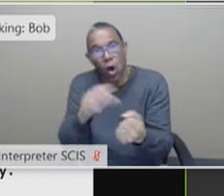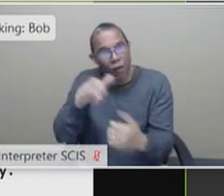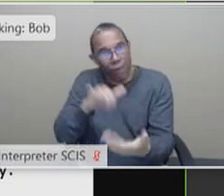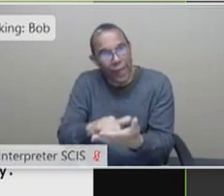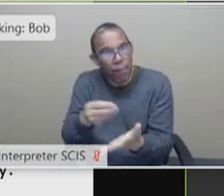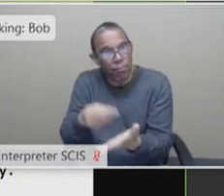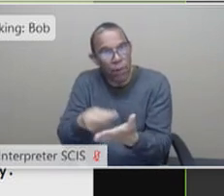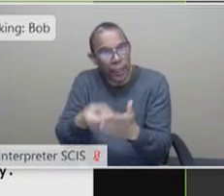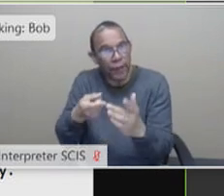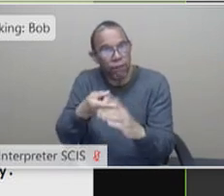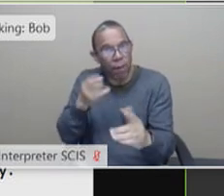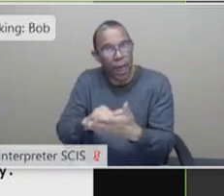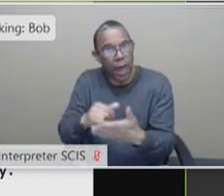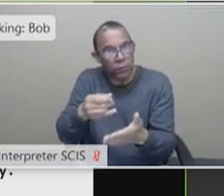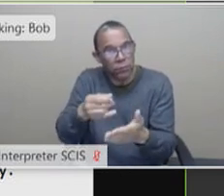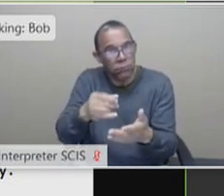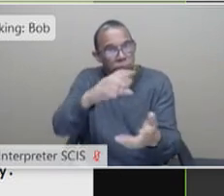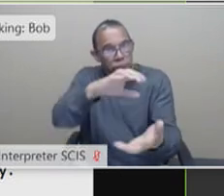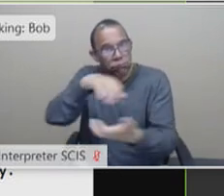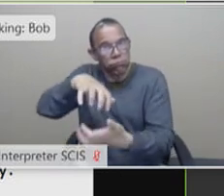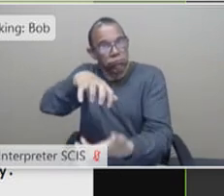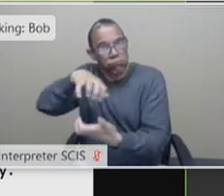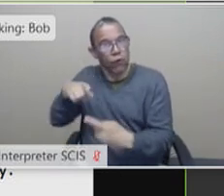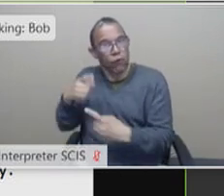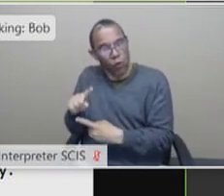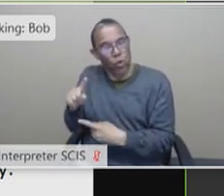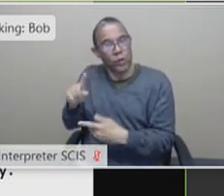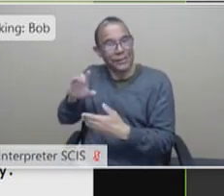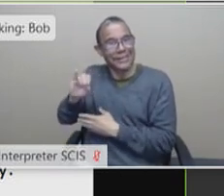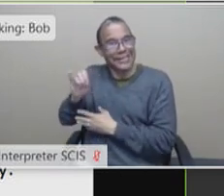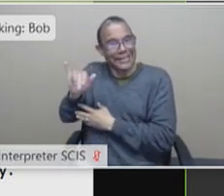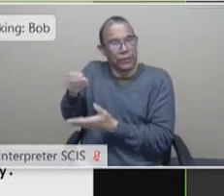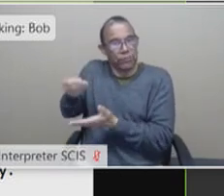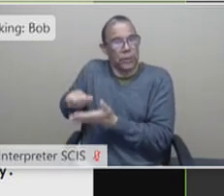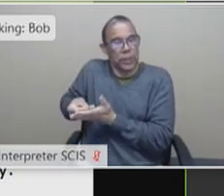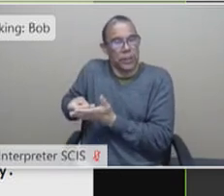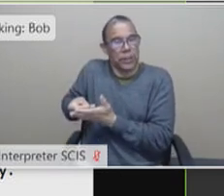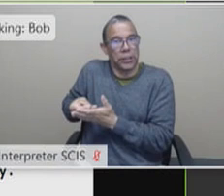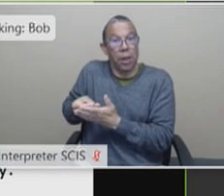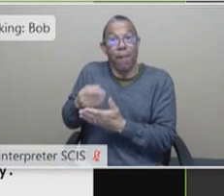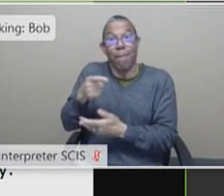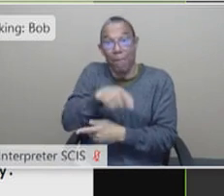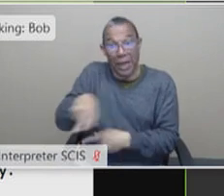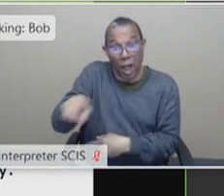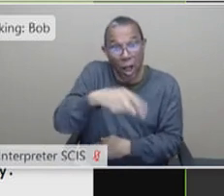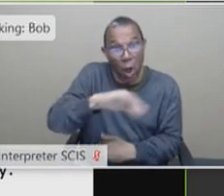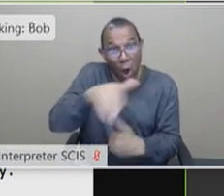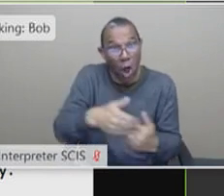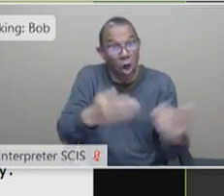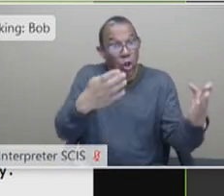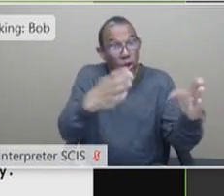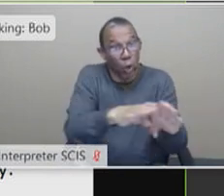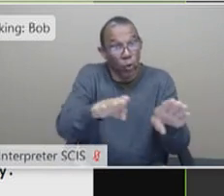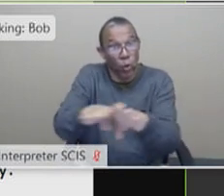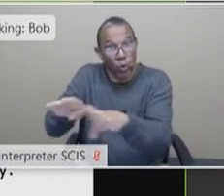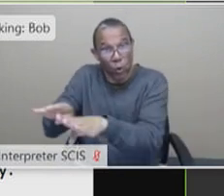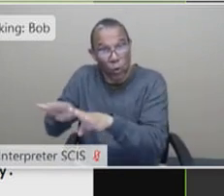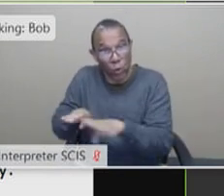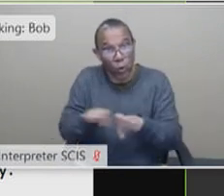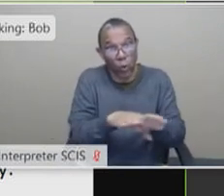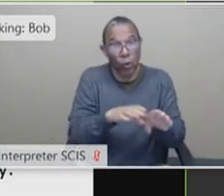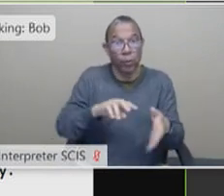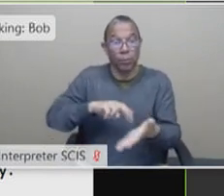virus, all of those things have been either closed or discouraged, or they've slowed really to a crawl. And because of that, we have